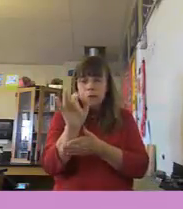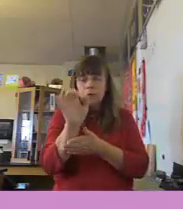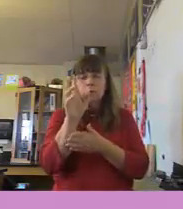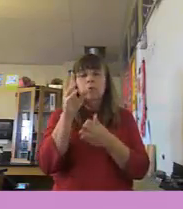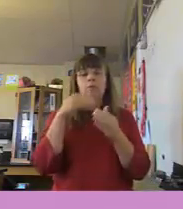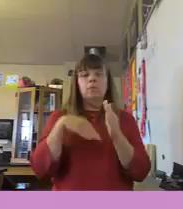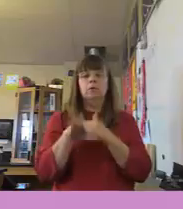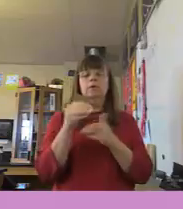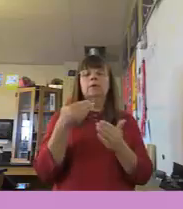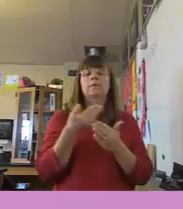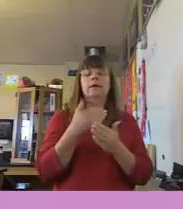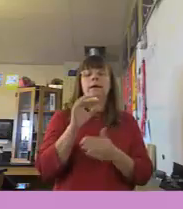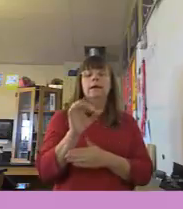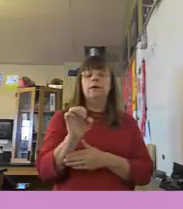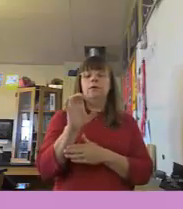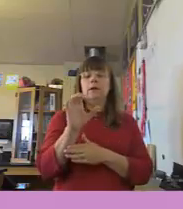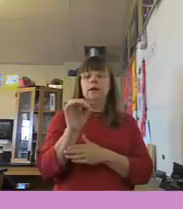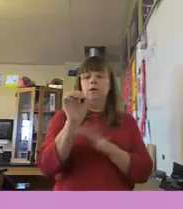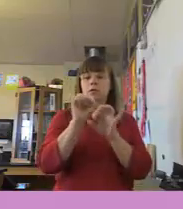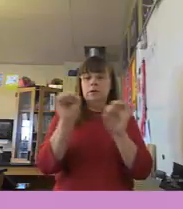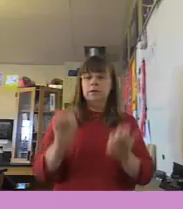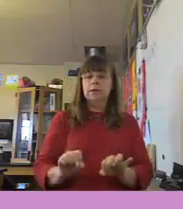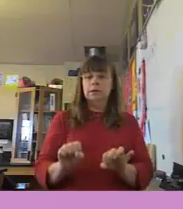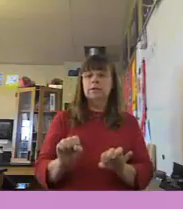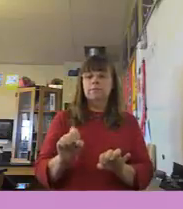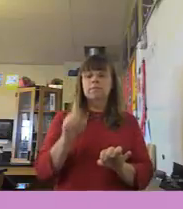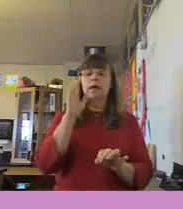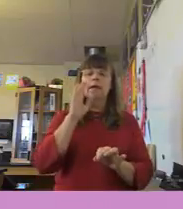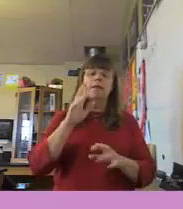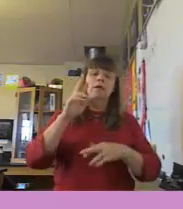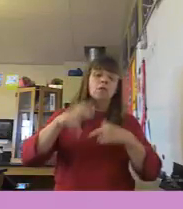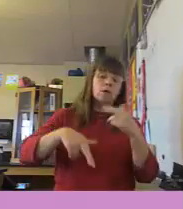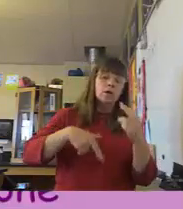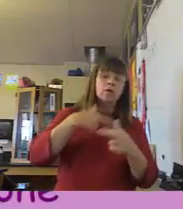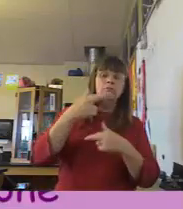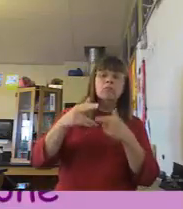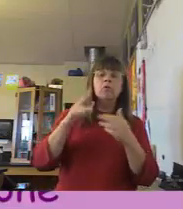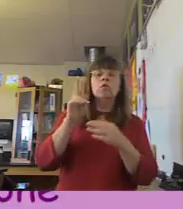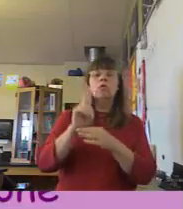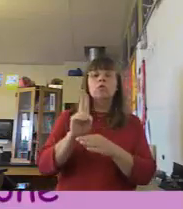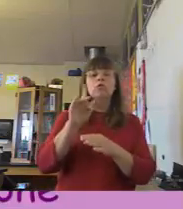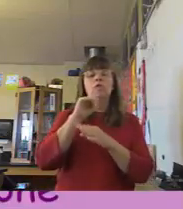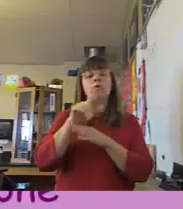to be used in other things. So they're kind of the recyclers.